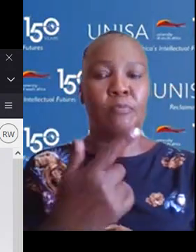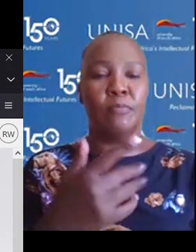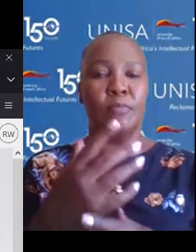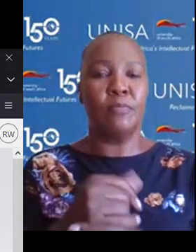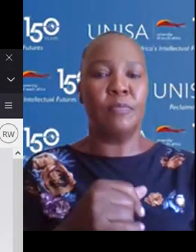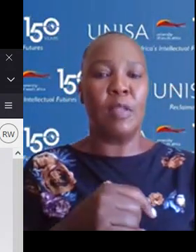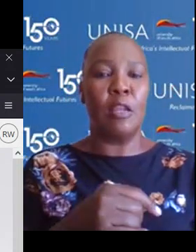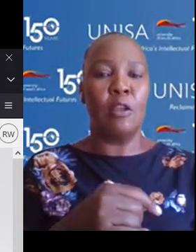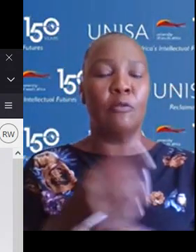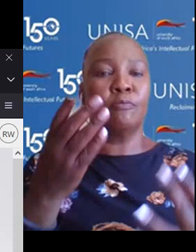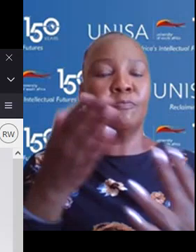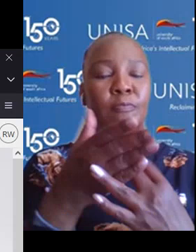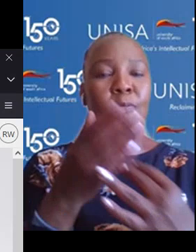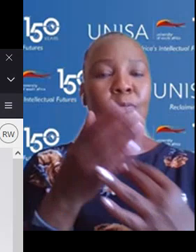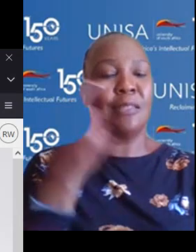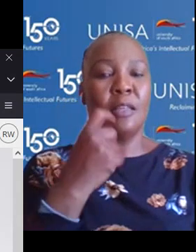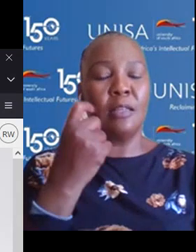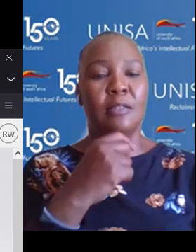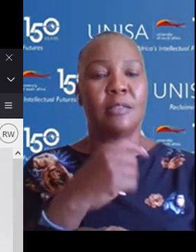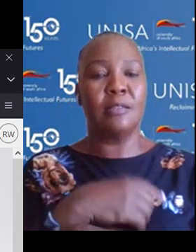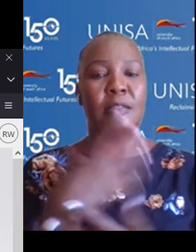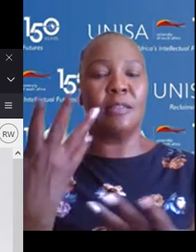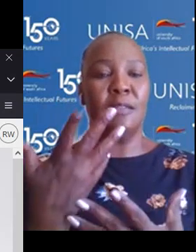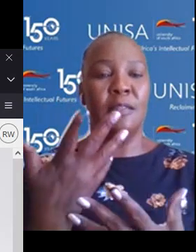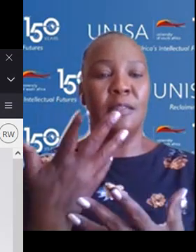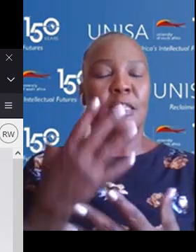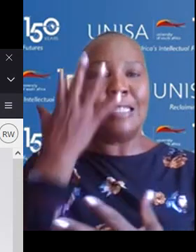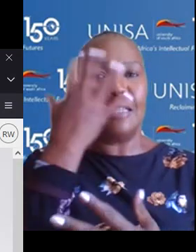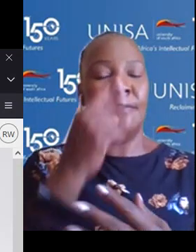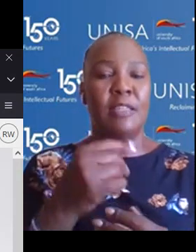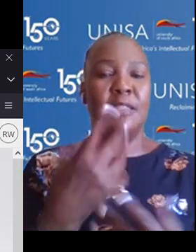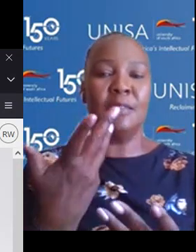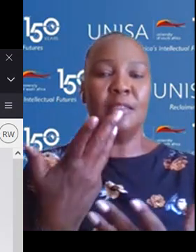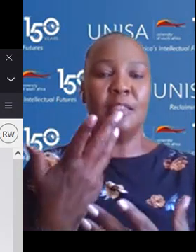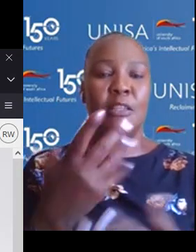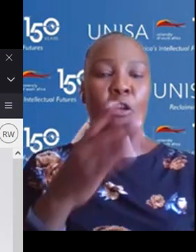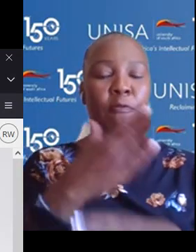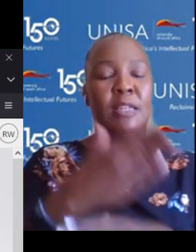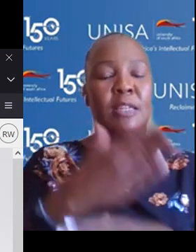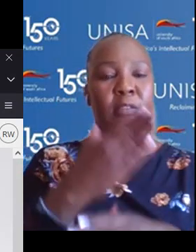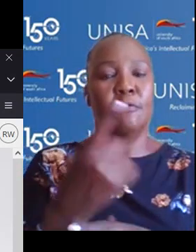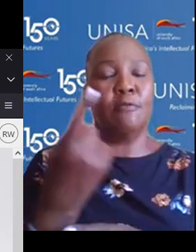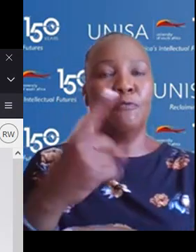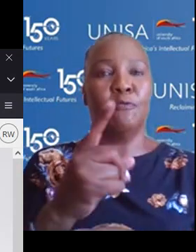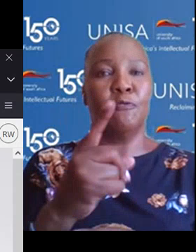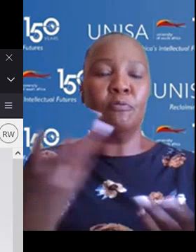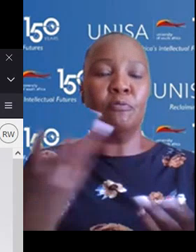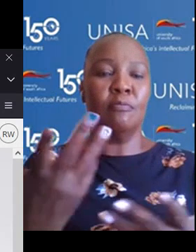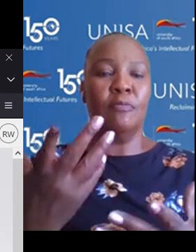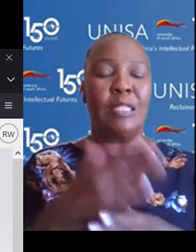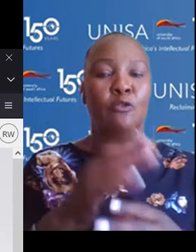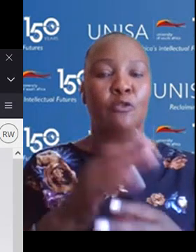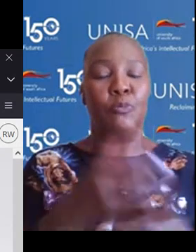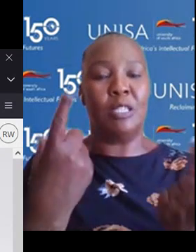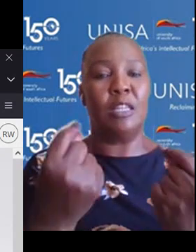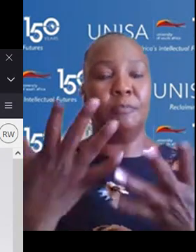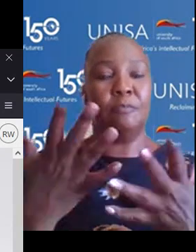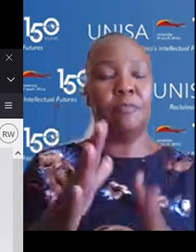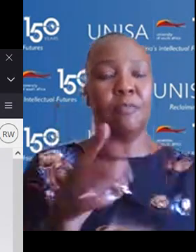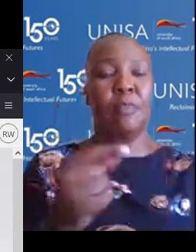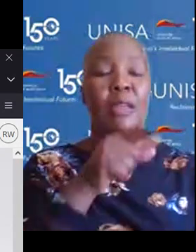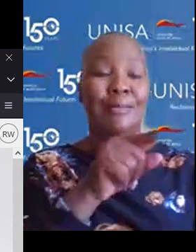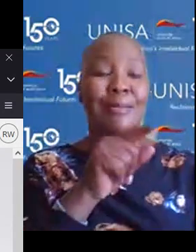easier. It's a user interface that you use, and you just use functions for tasks that can be done. So really, if